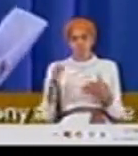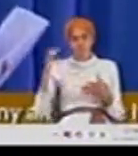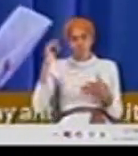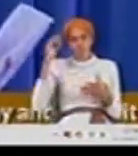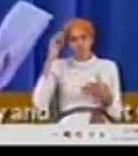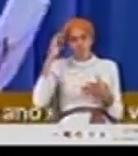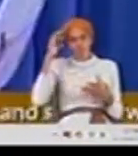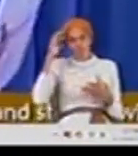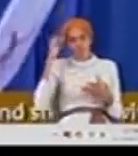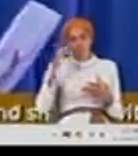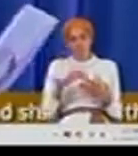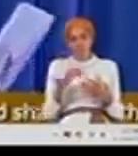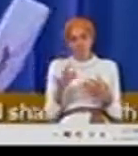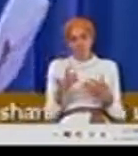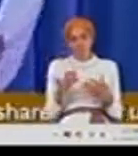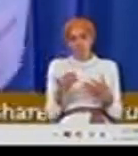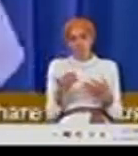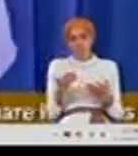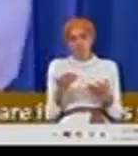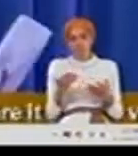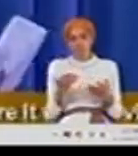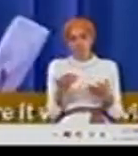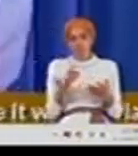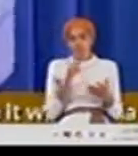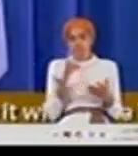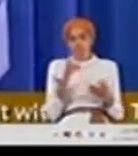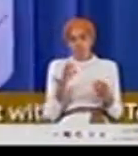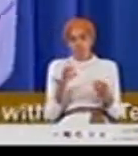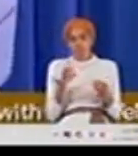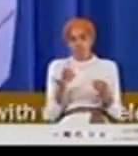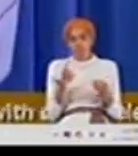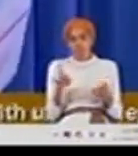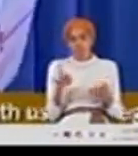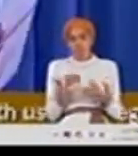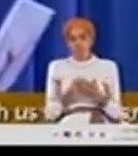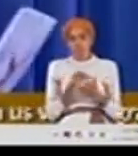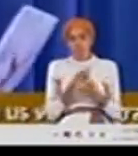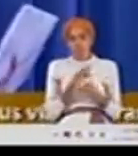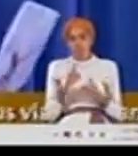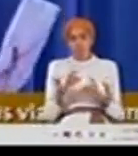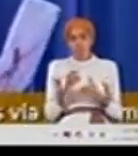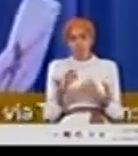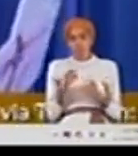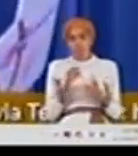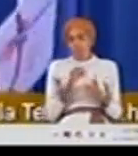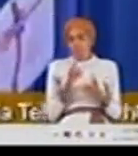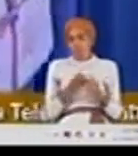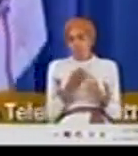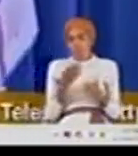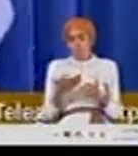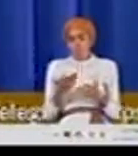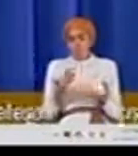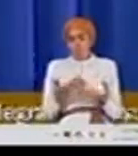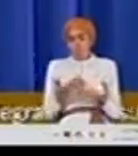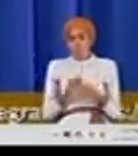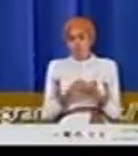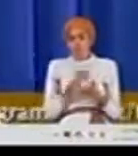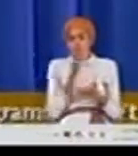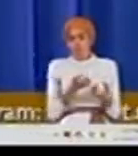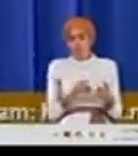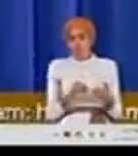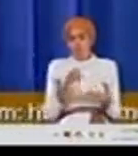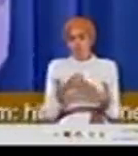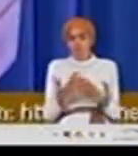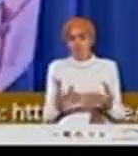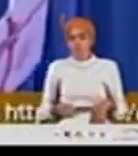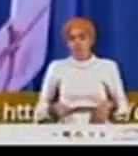okay? I don't know what to answer them because I was also ashamed. And that was the first time such a thing happened to me in my life. So my parents, due to lack of